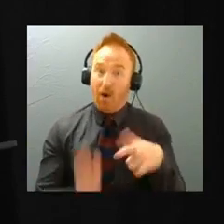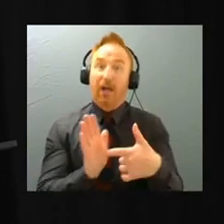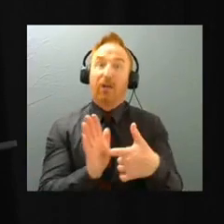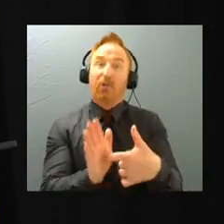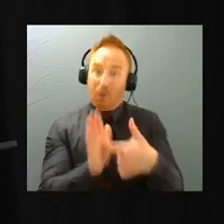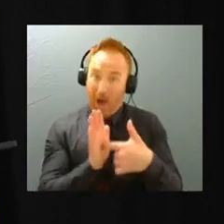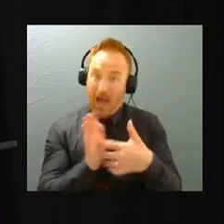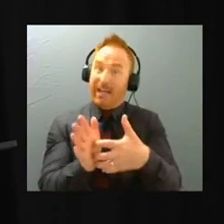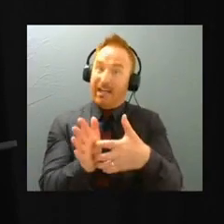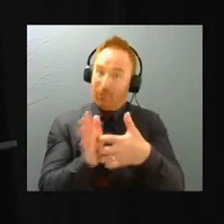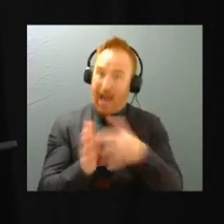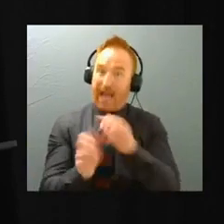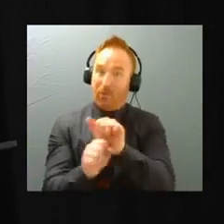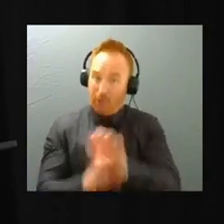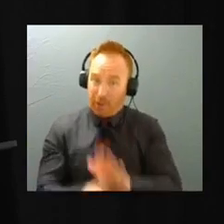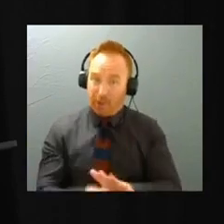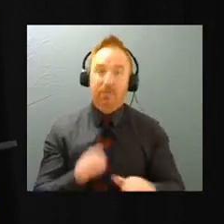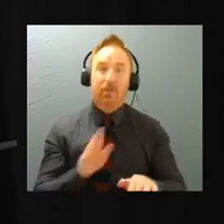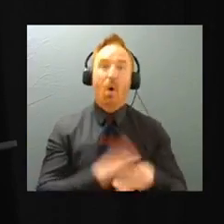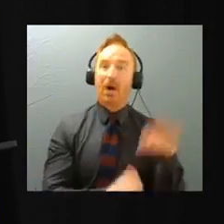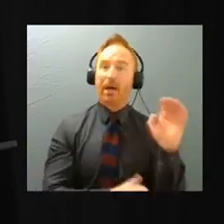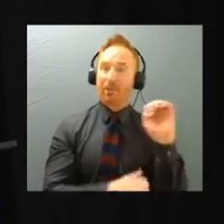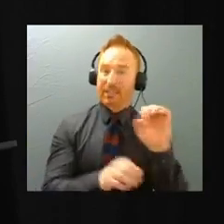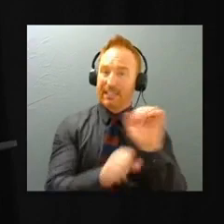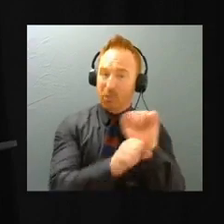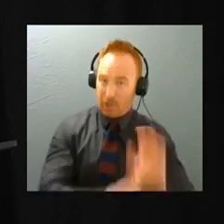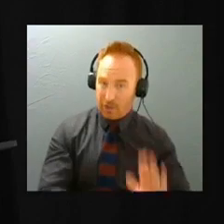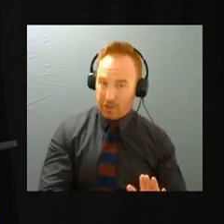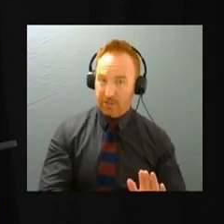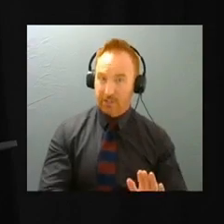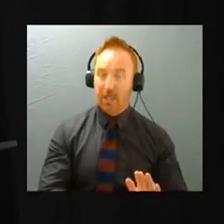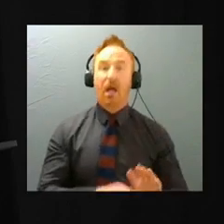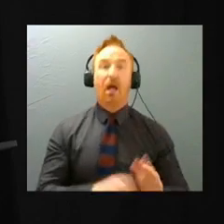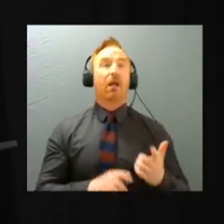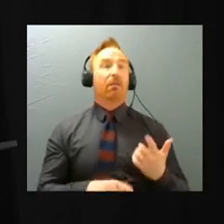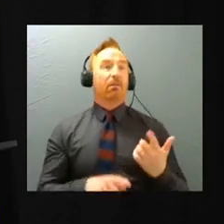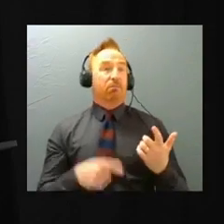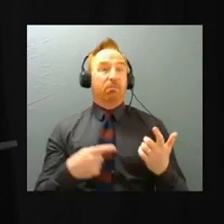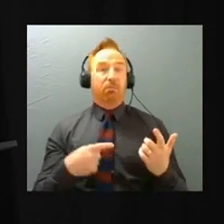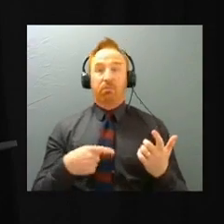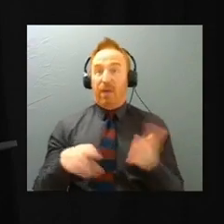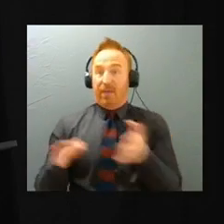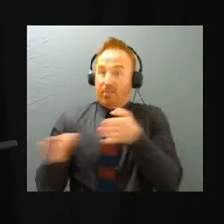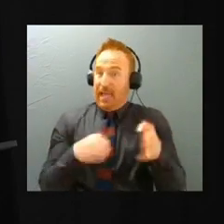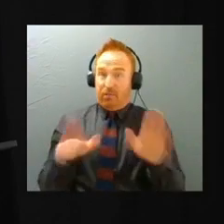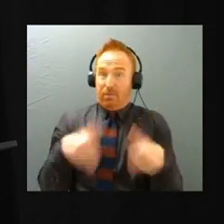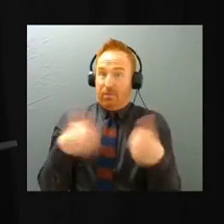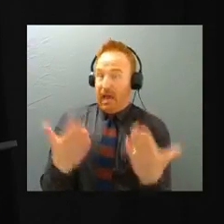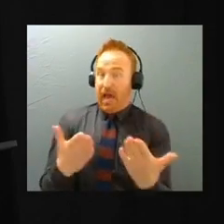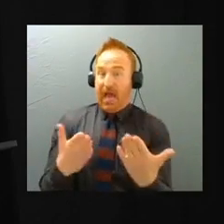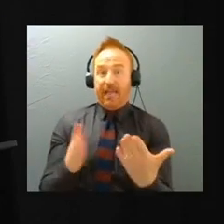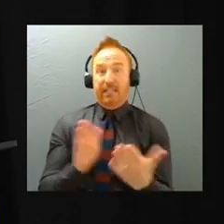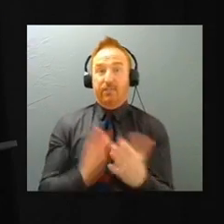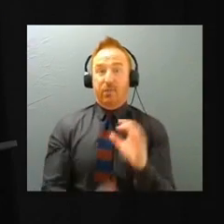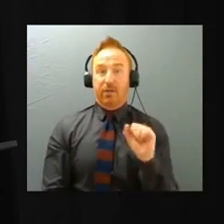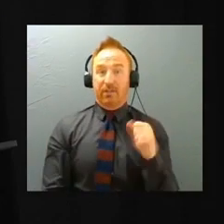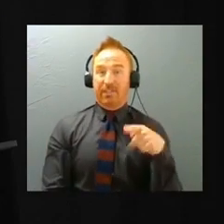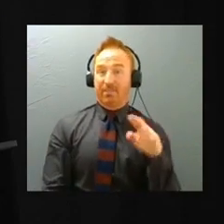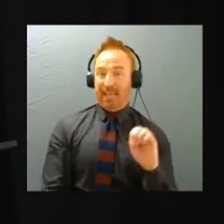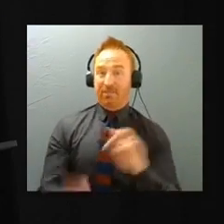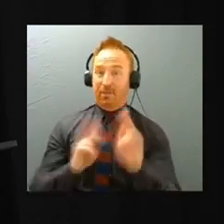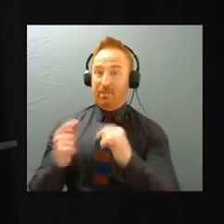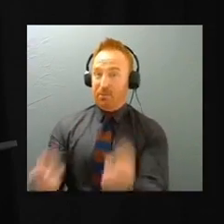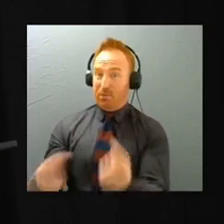we don't at this time plan on having provided space for individuals that are coming. They'll have to make